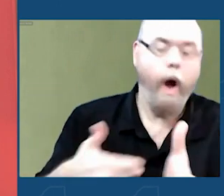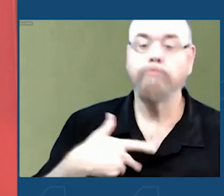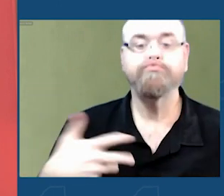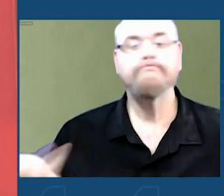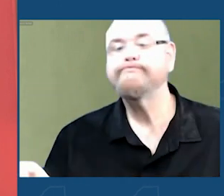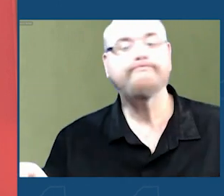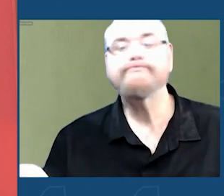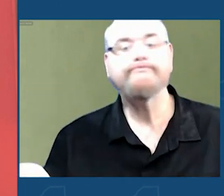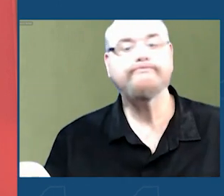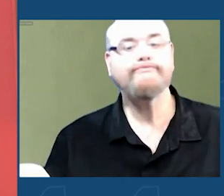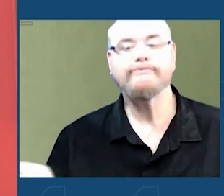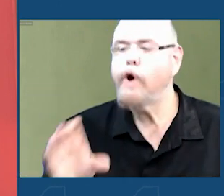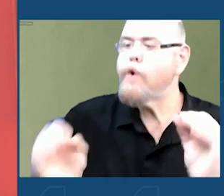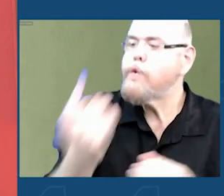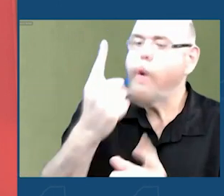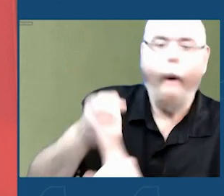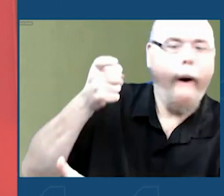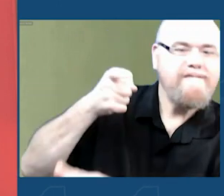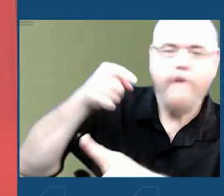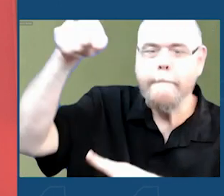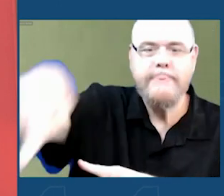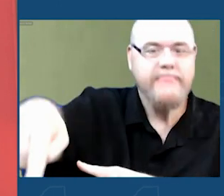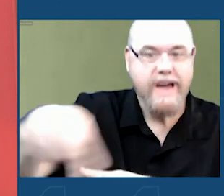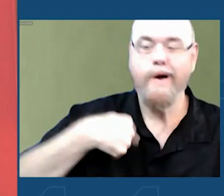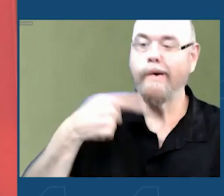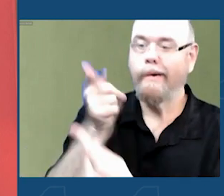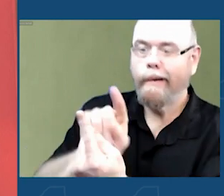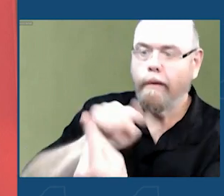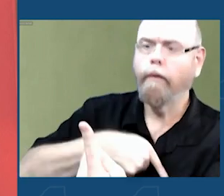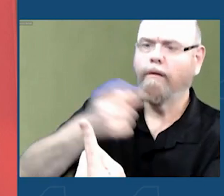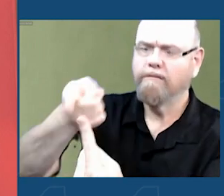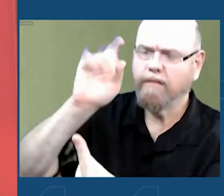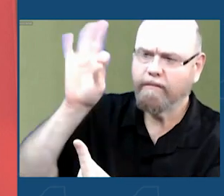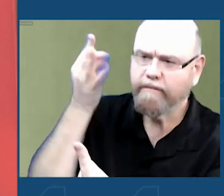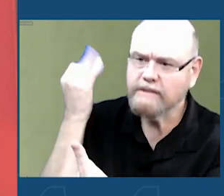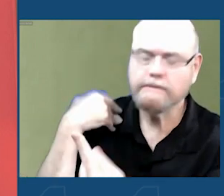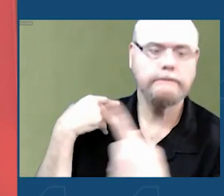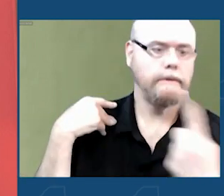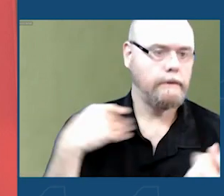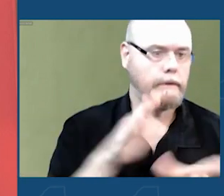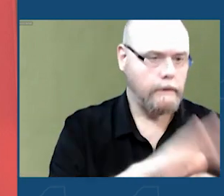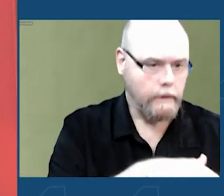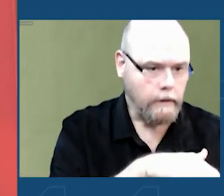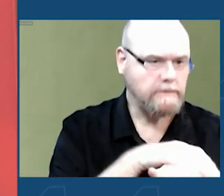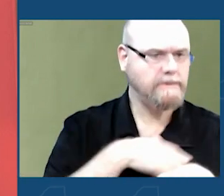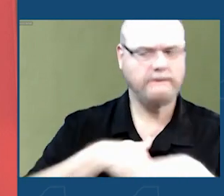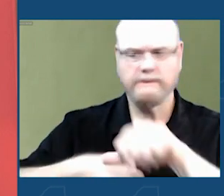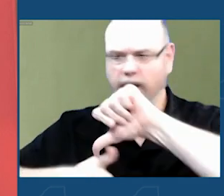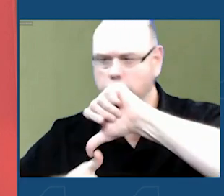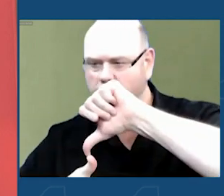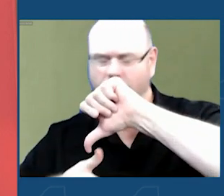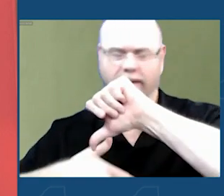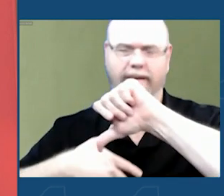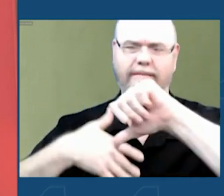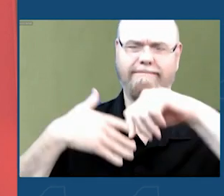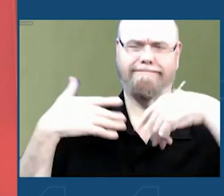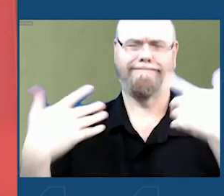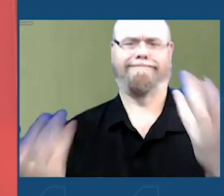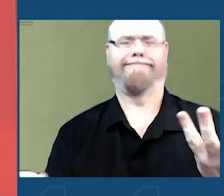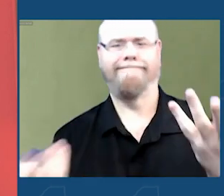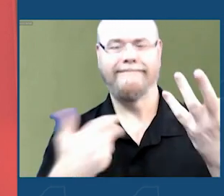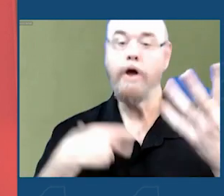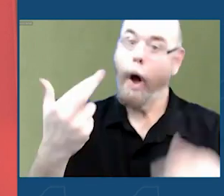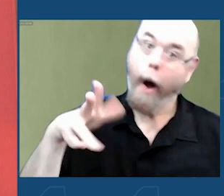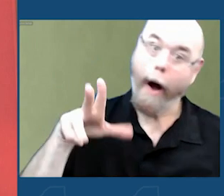local there. I met someone from France, someone from England, someone from South America. So Harlem is on the map. And for you to be able to be